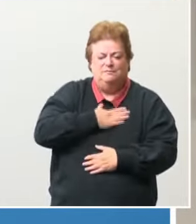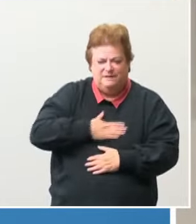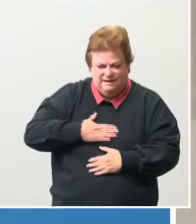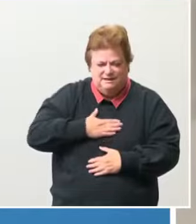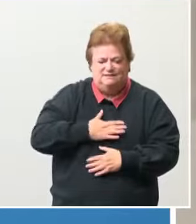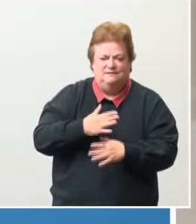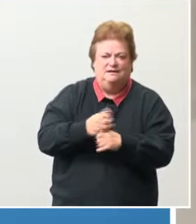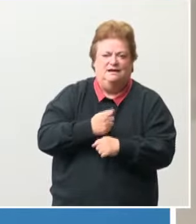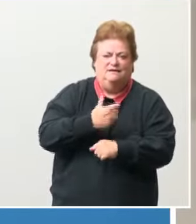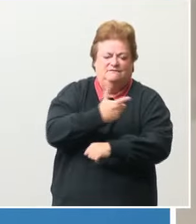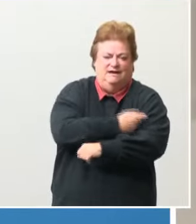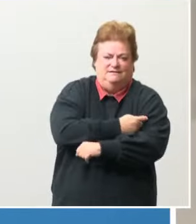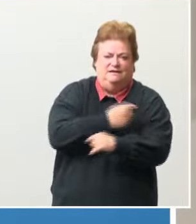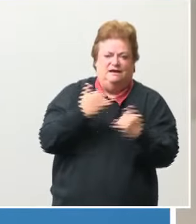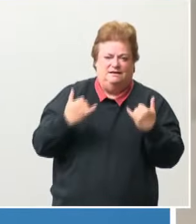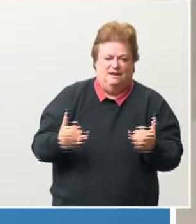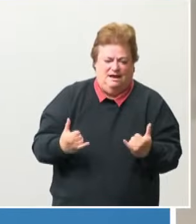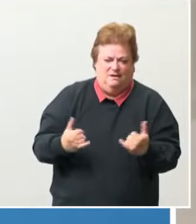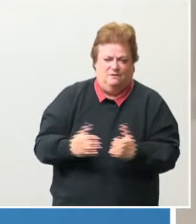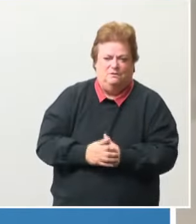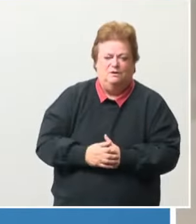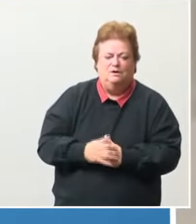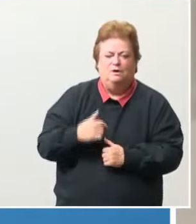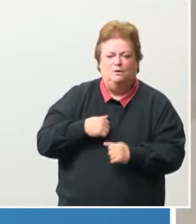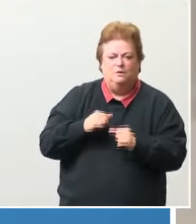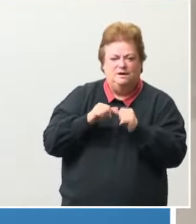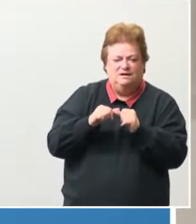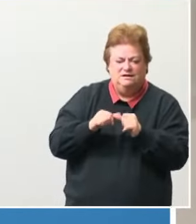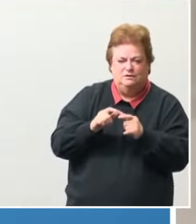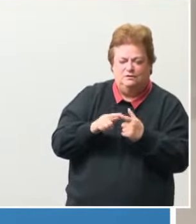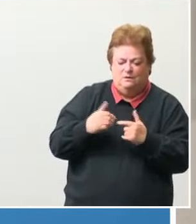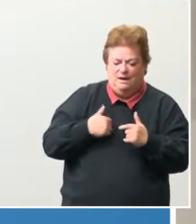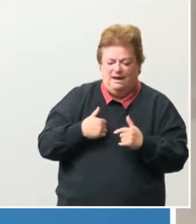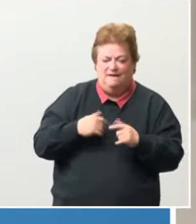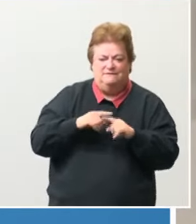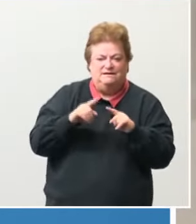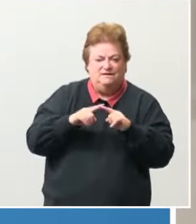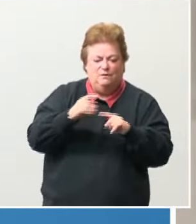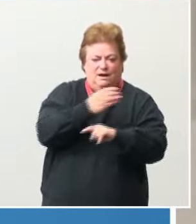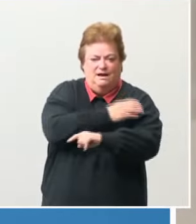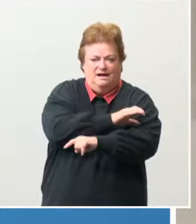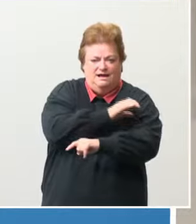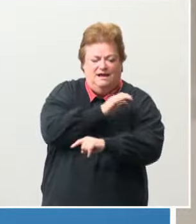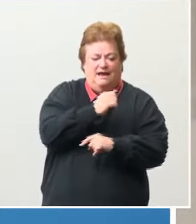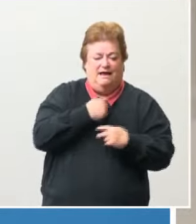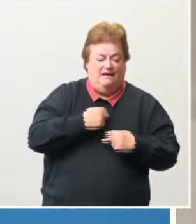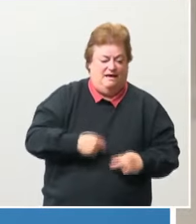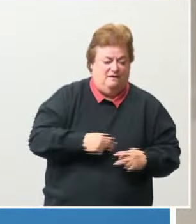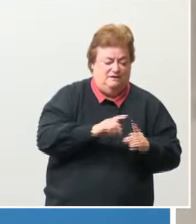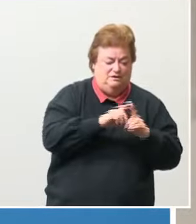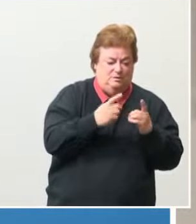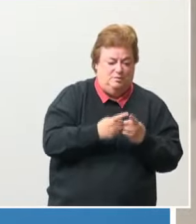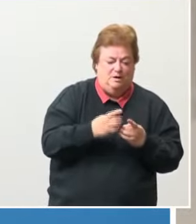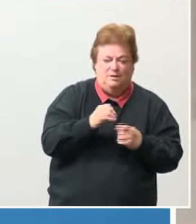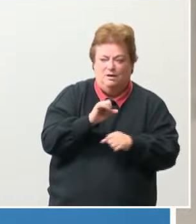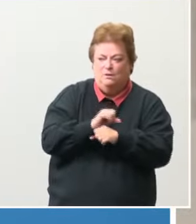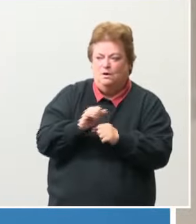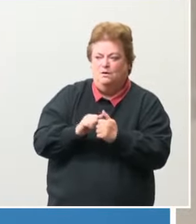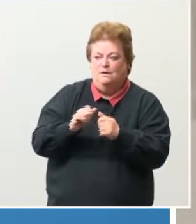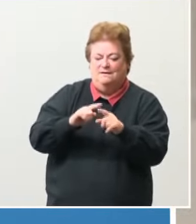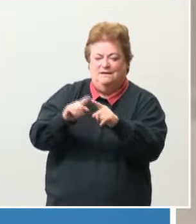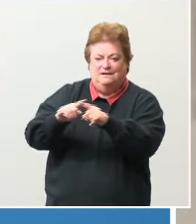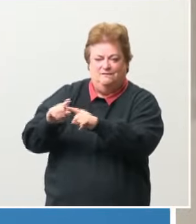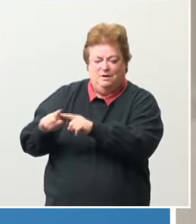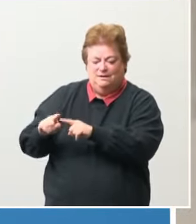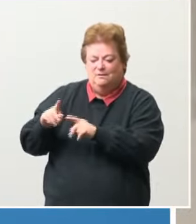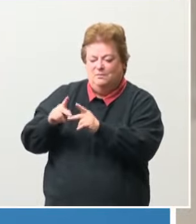get vaccinated now. We continue to hold several clinics each week at the health department and work with partners to hold